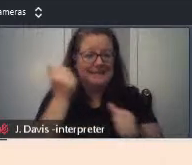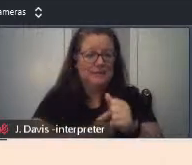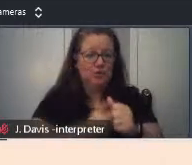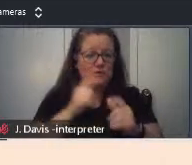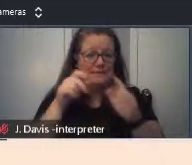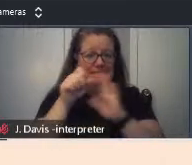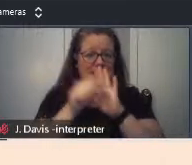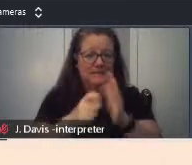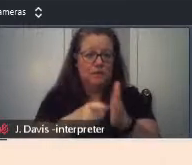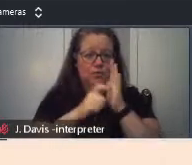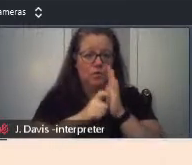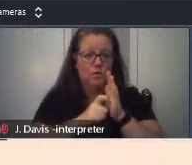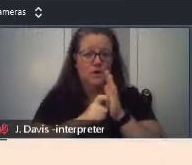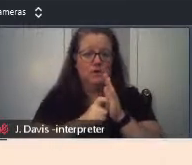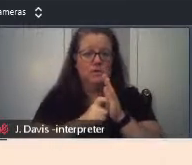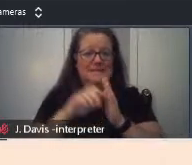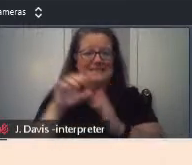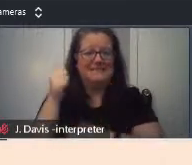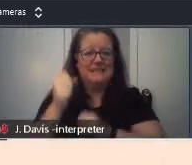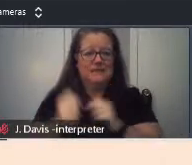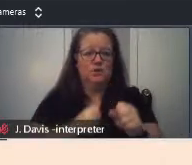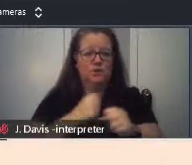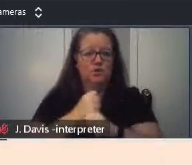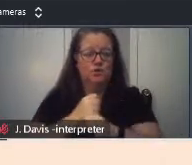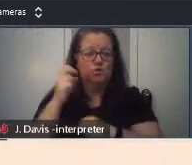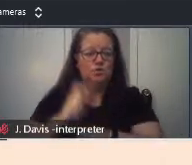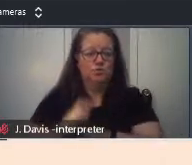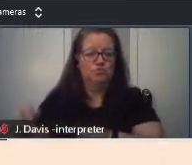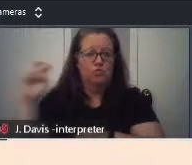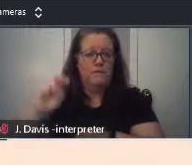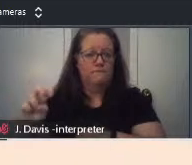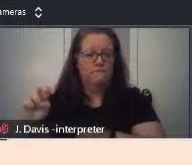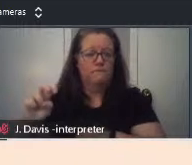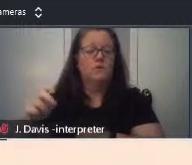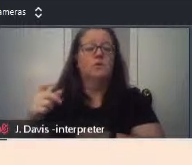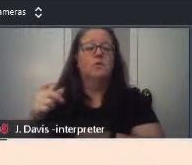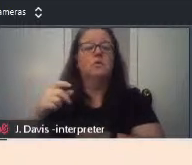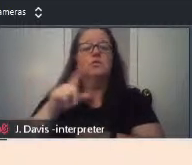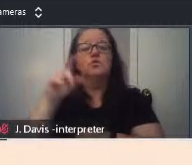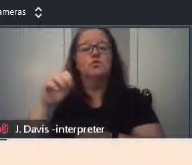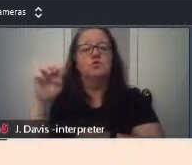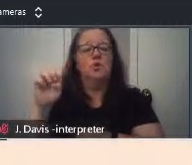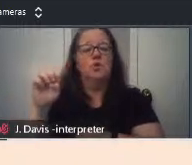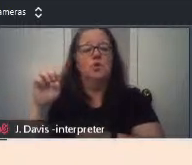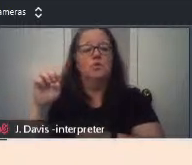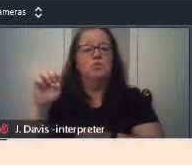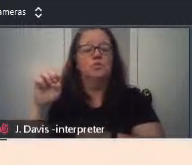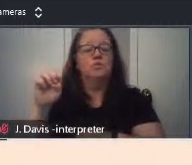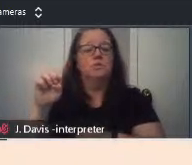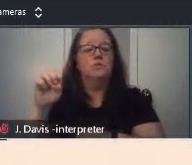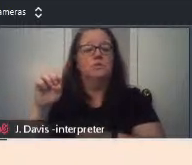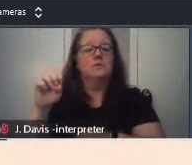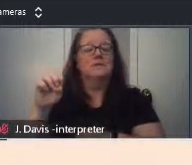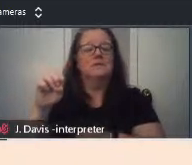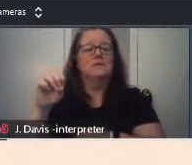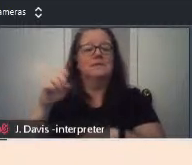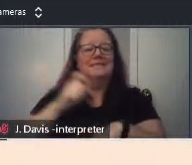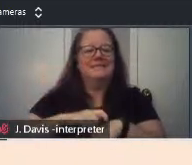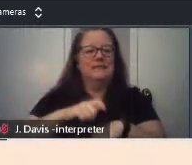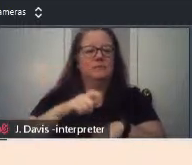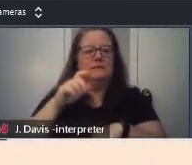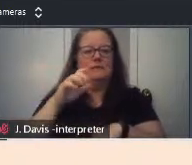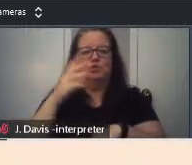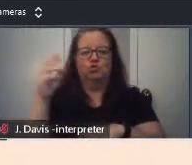least a 10-year travel. All of our Zone 2s are at least 10 years time of travel. And what that is, essentially,